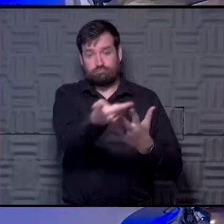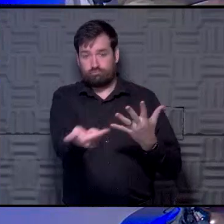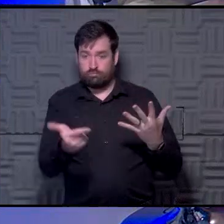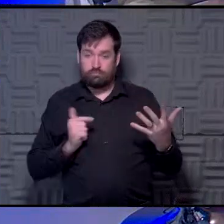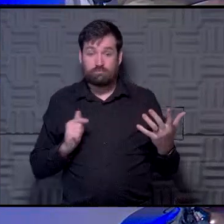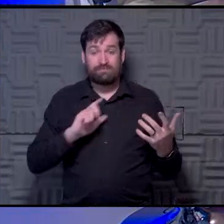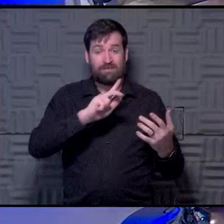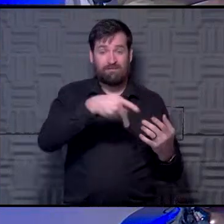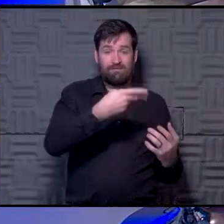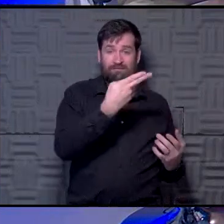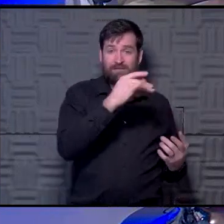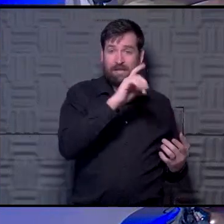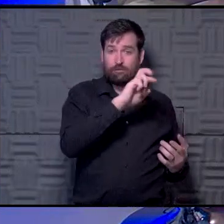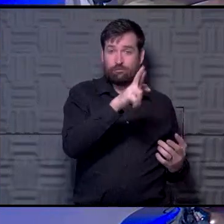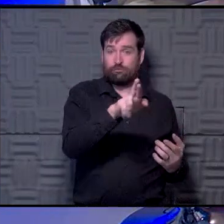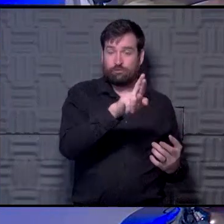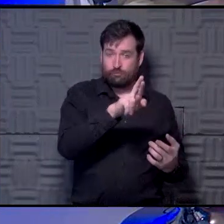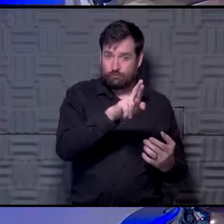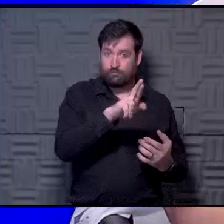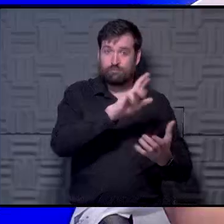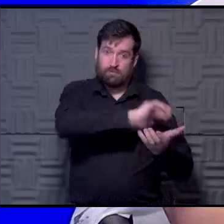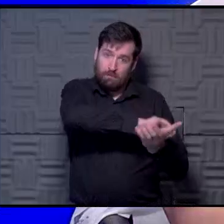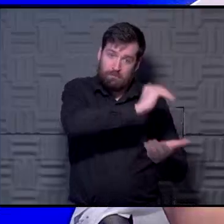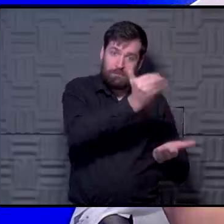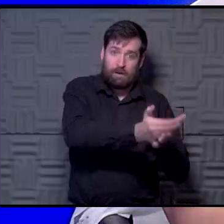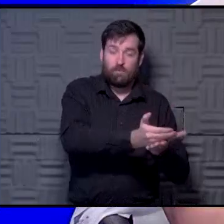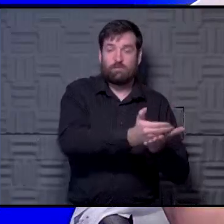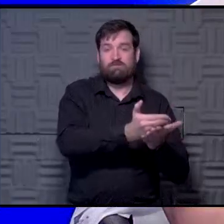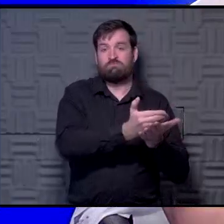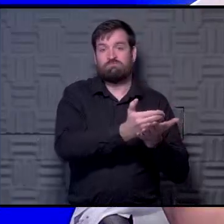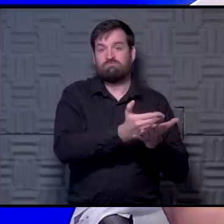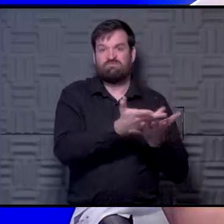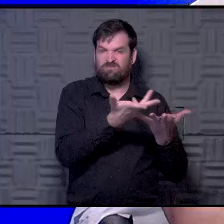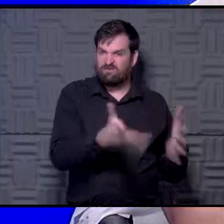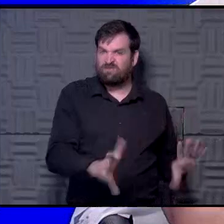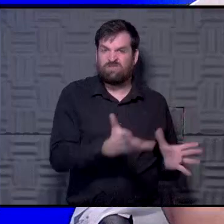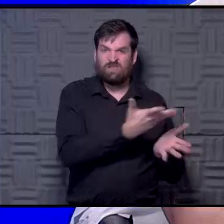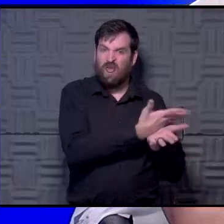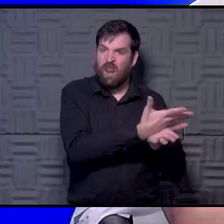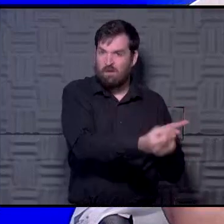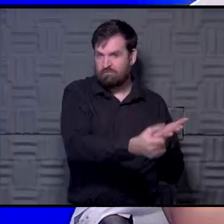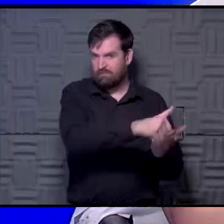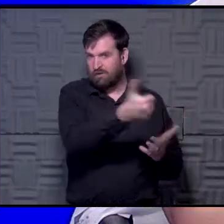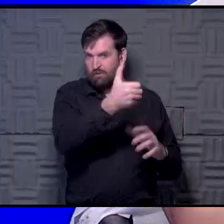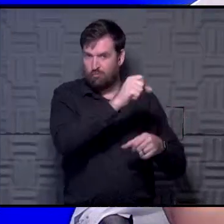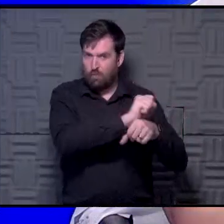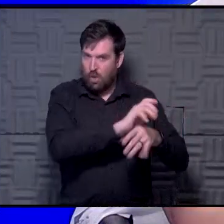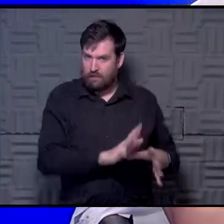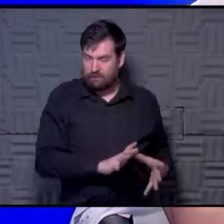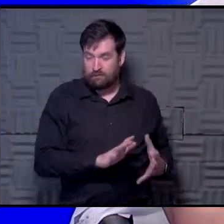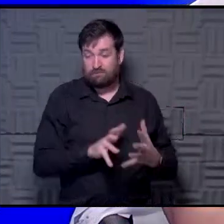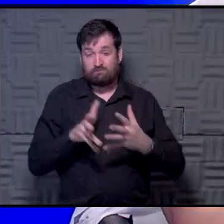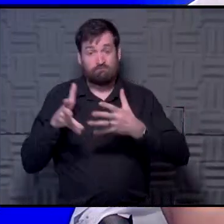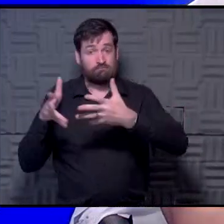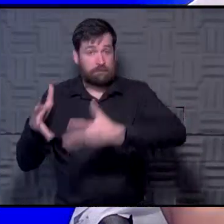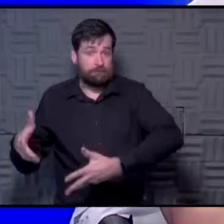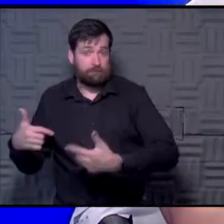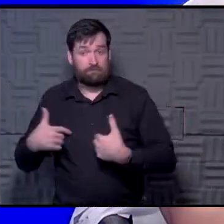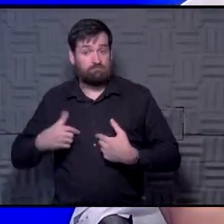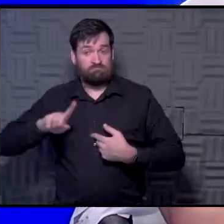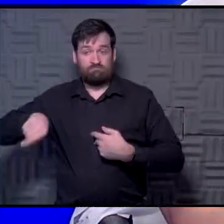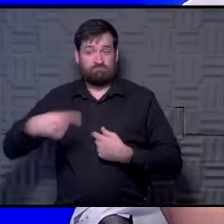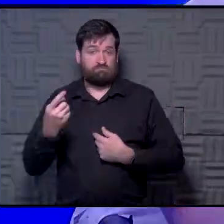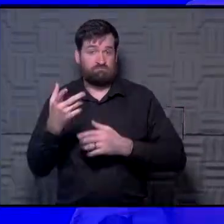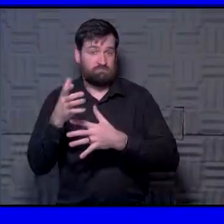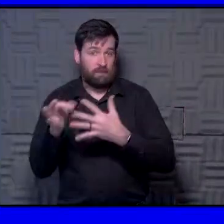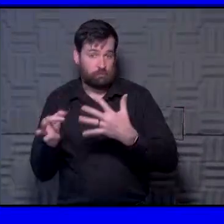Pfizer shipment, the Pfizer vaccine allocation that we were using had been used on those other employees. And so when it was my time, the